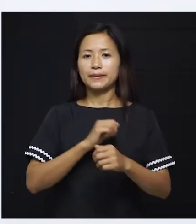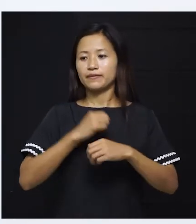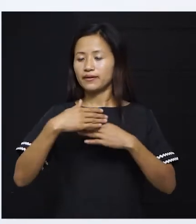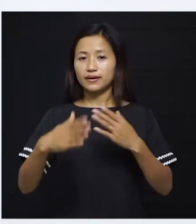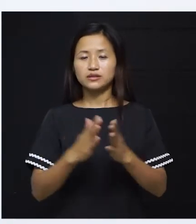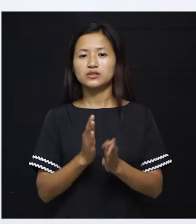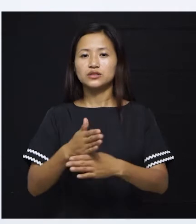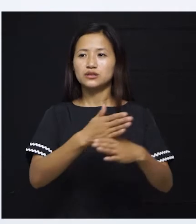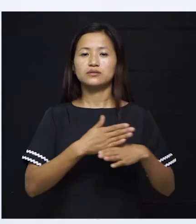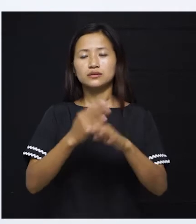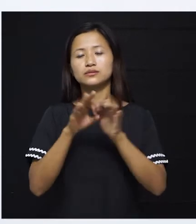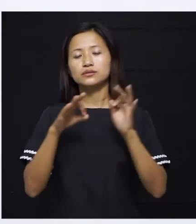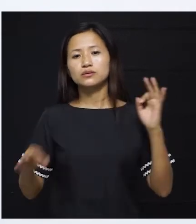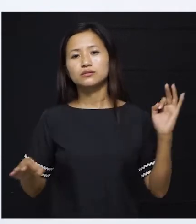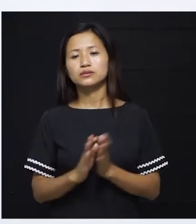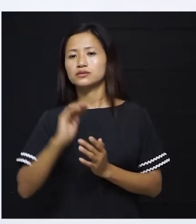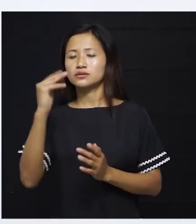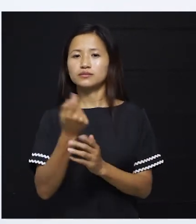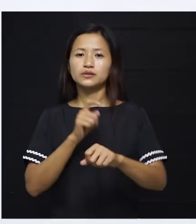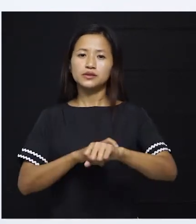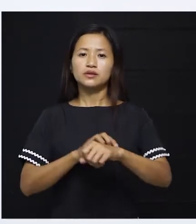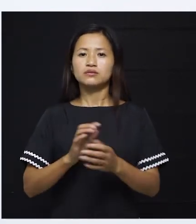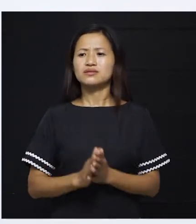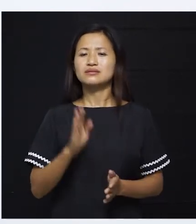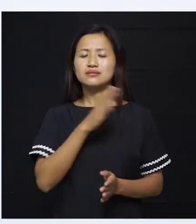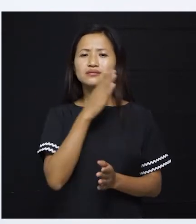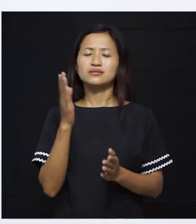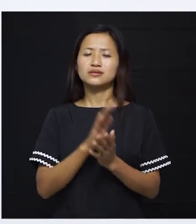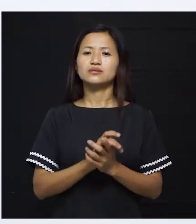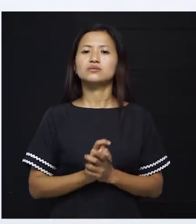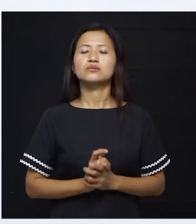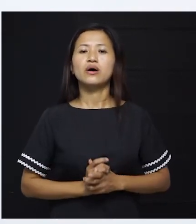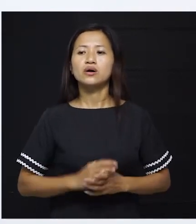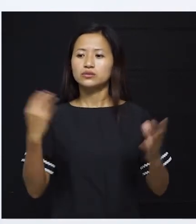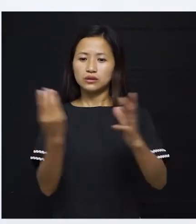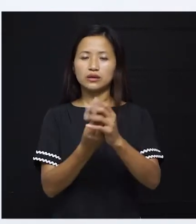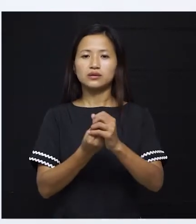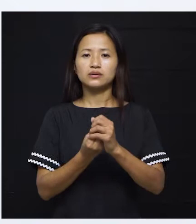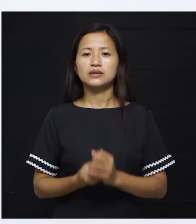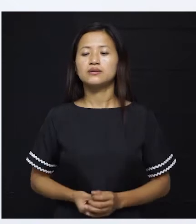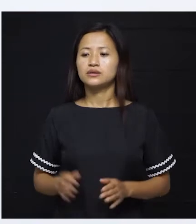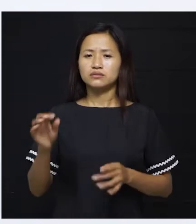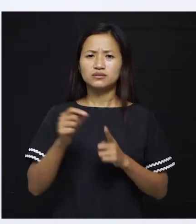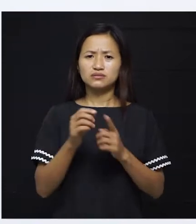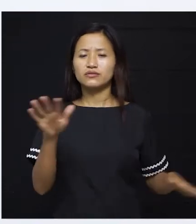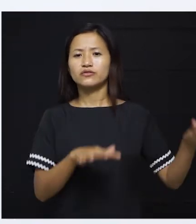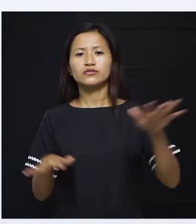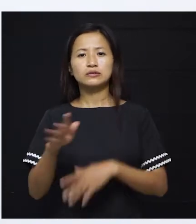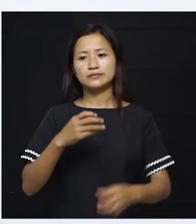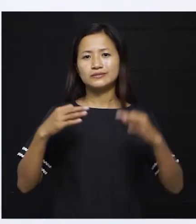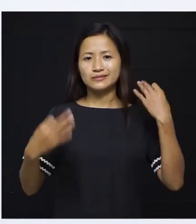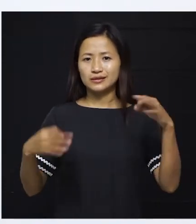they used to share stories, or sometimes they also sing folk songs together, or they used to perform the folk